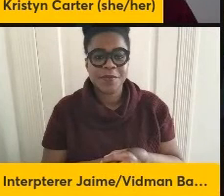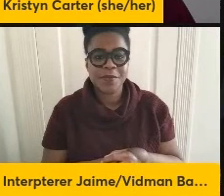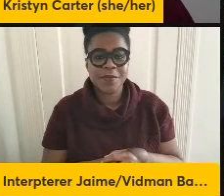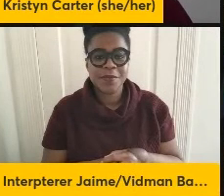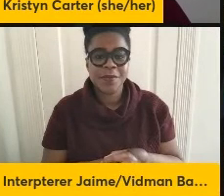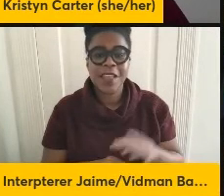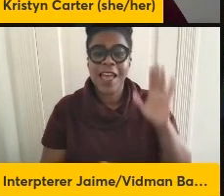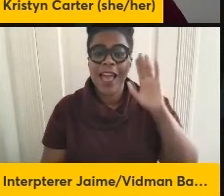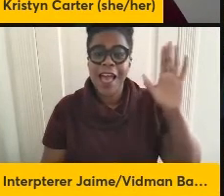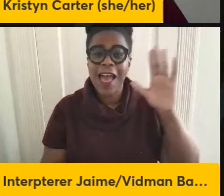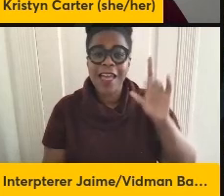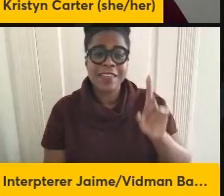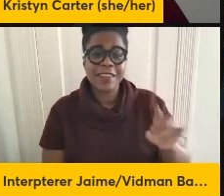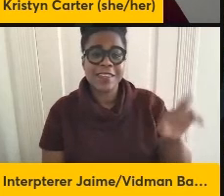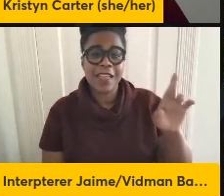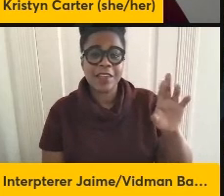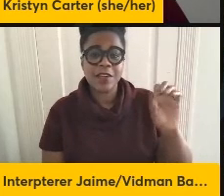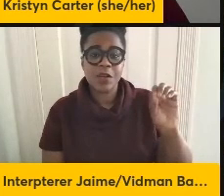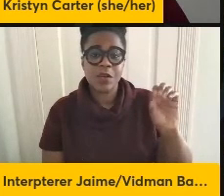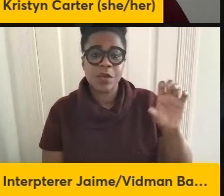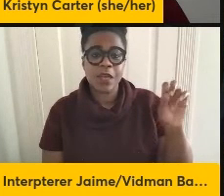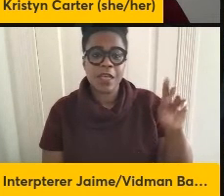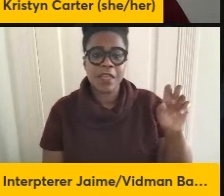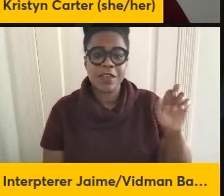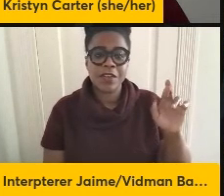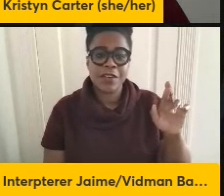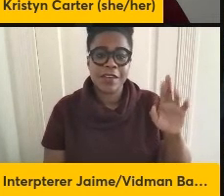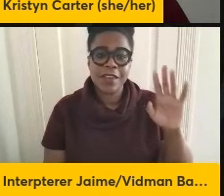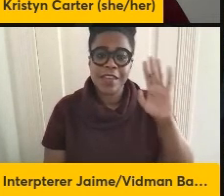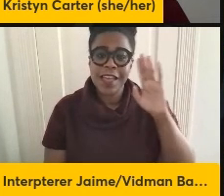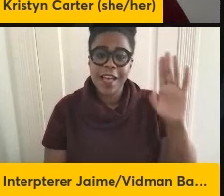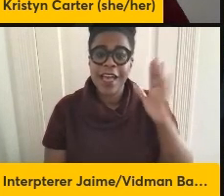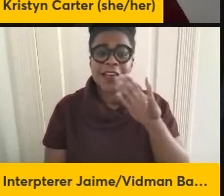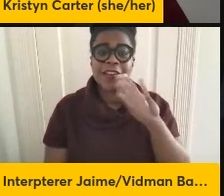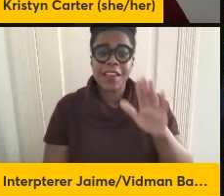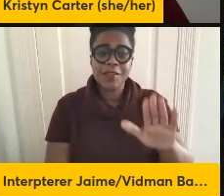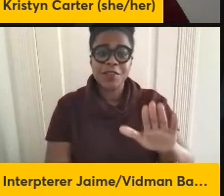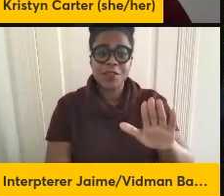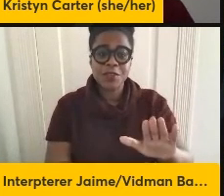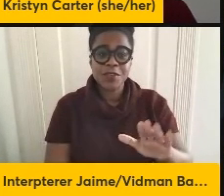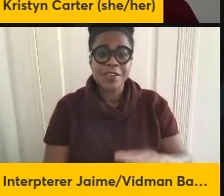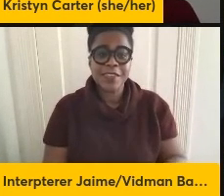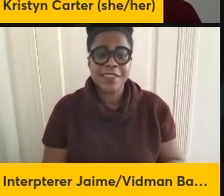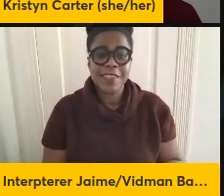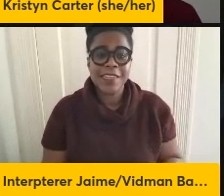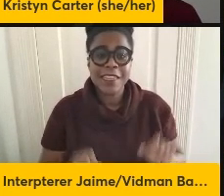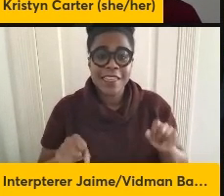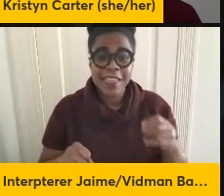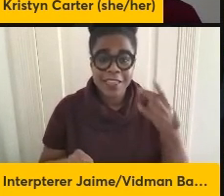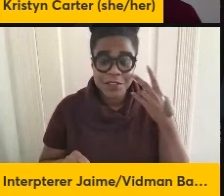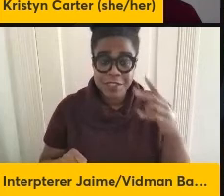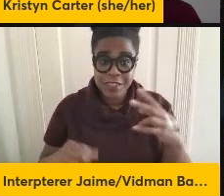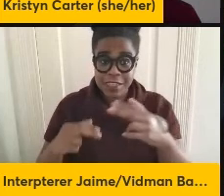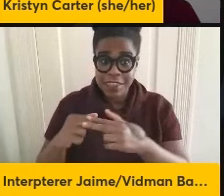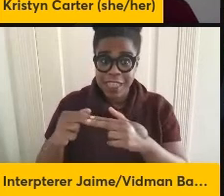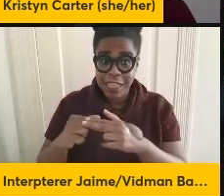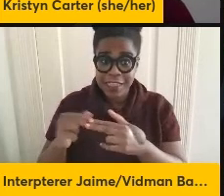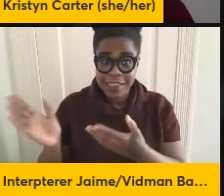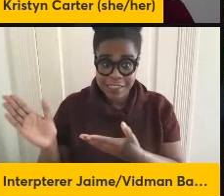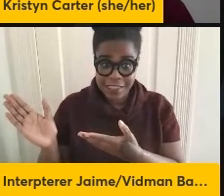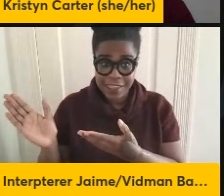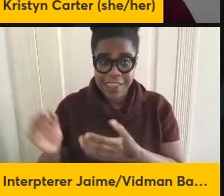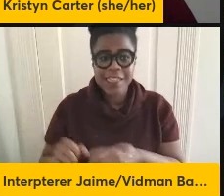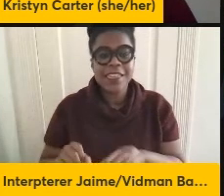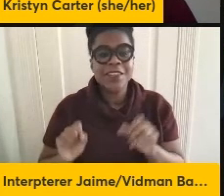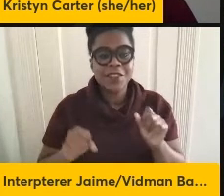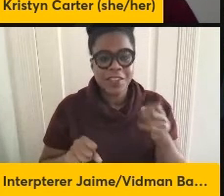Hi, Dr. O'Connor. Hi, good afternoon. Good afternoon. So you can see my slides? We can see your can't